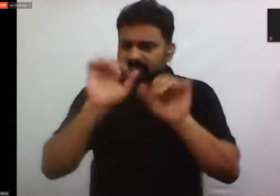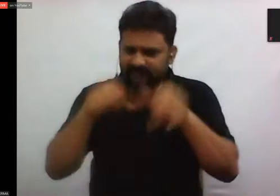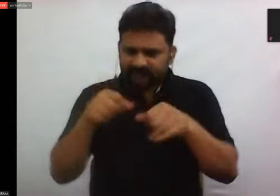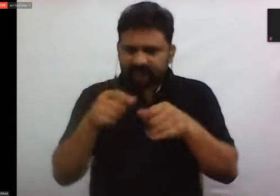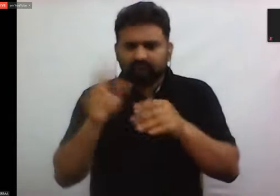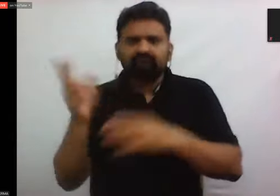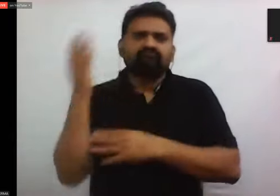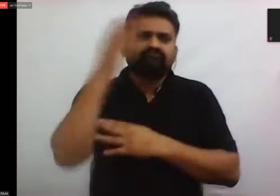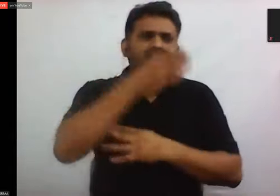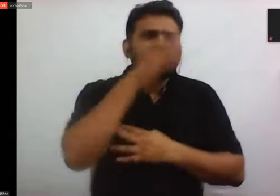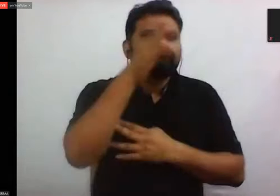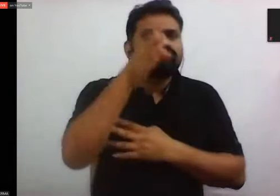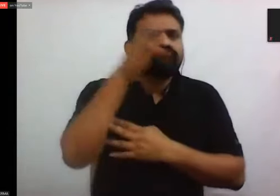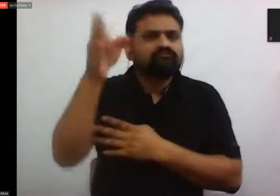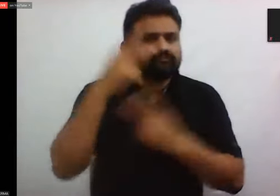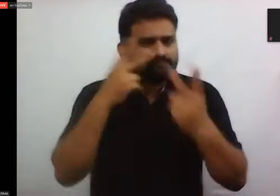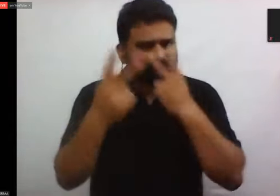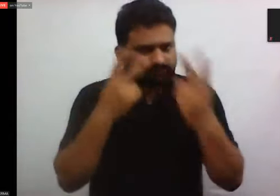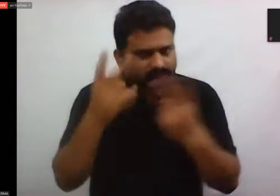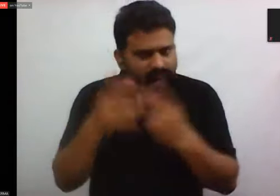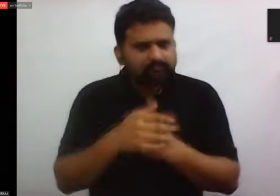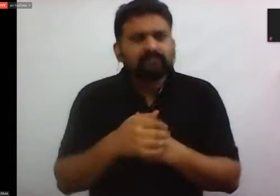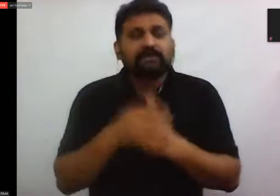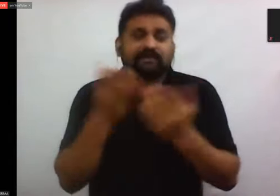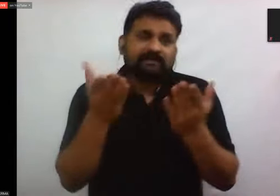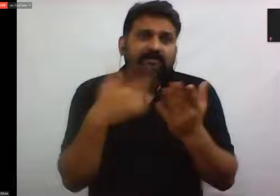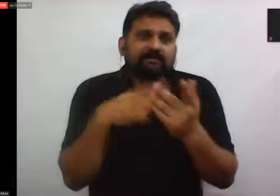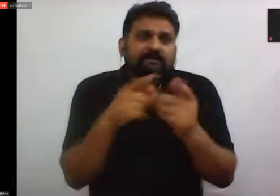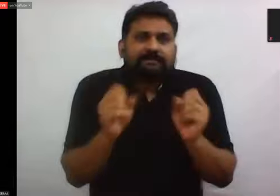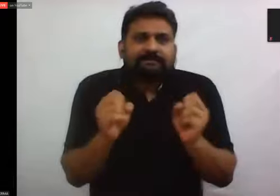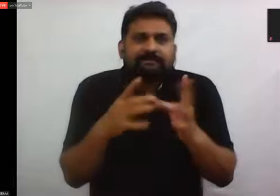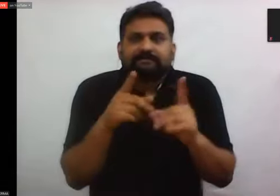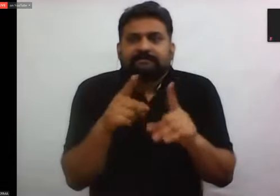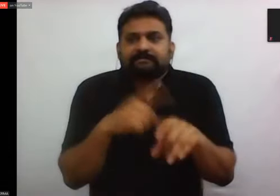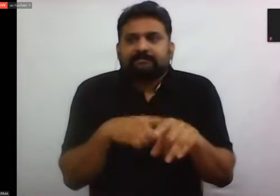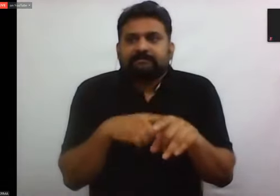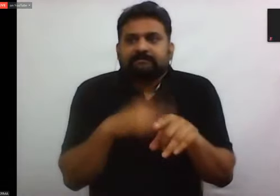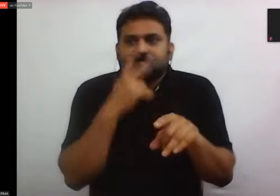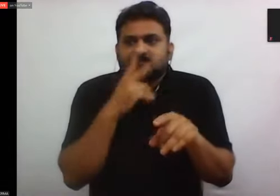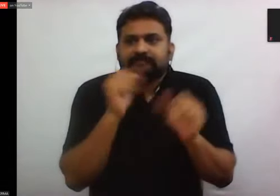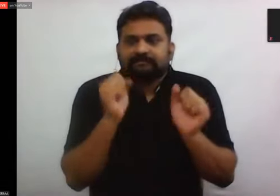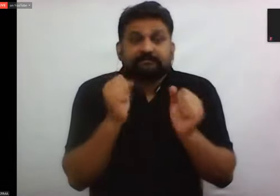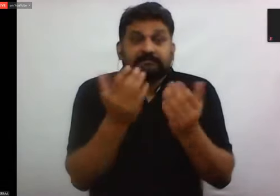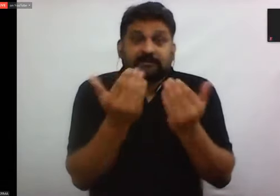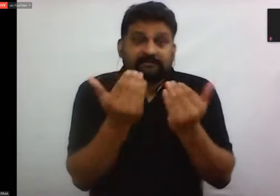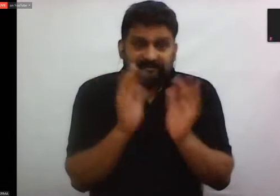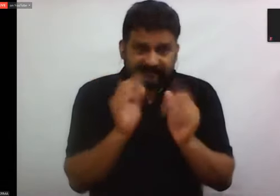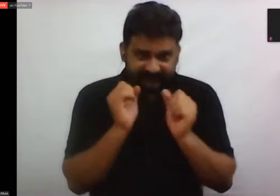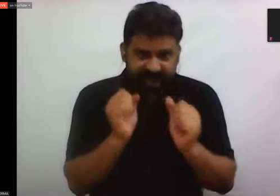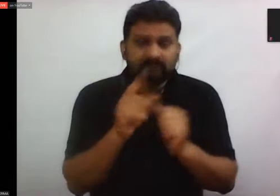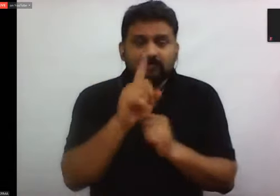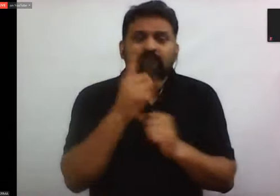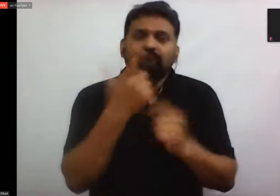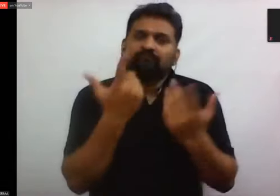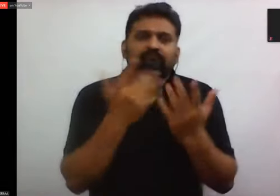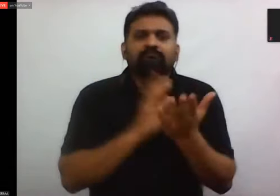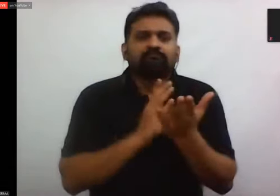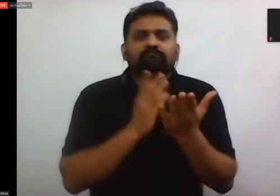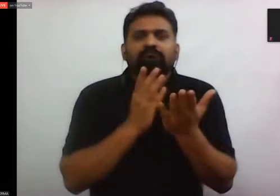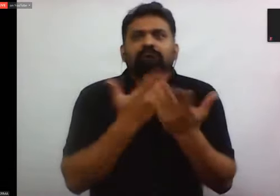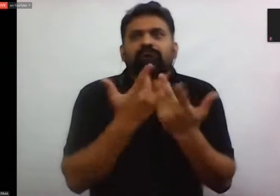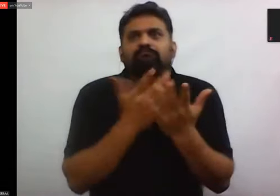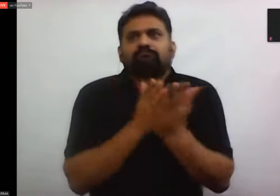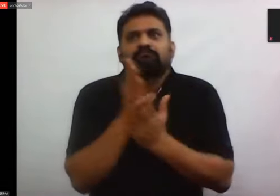visit those areas. But this is that seems not so possible. So this is the only thing I